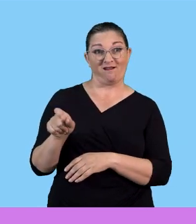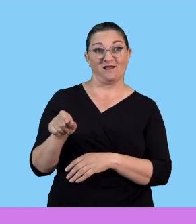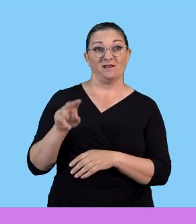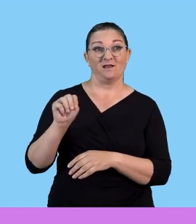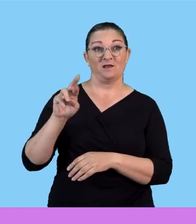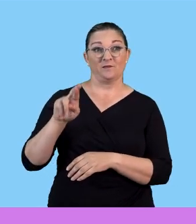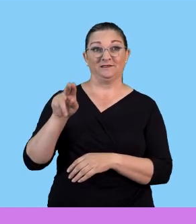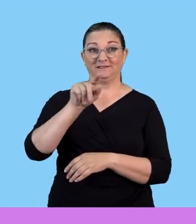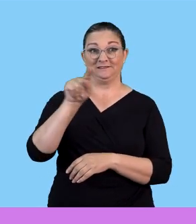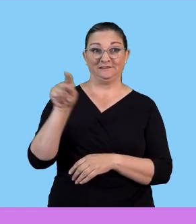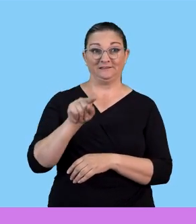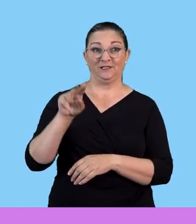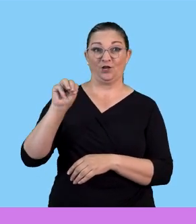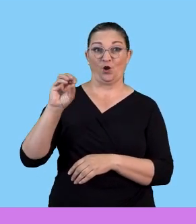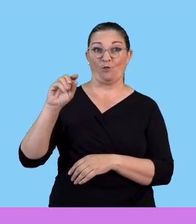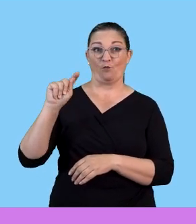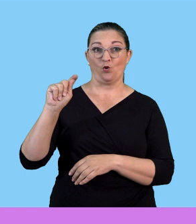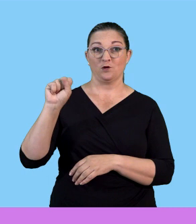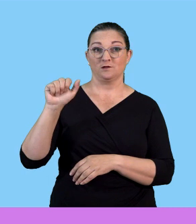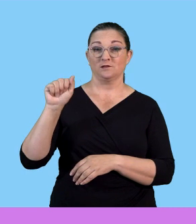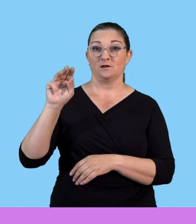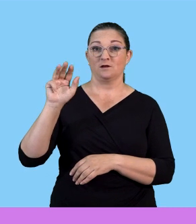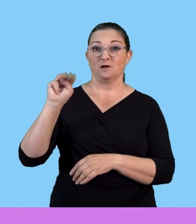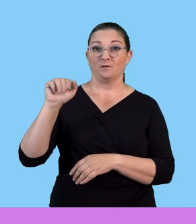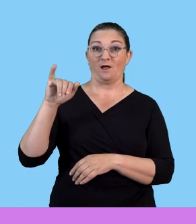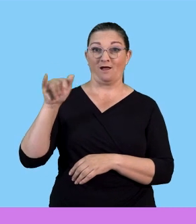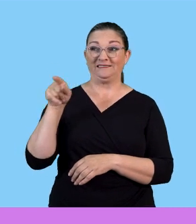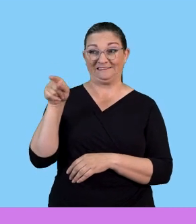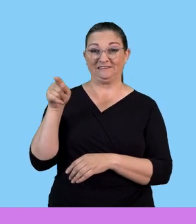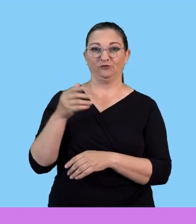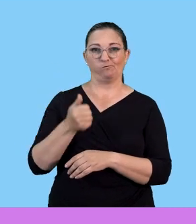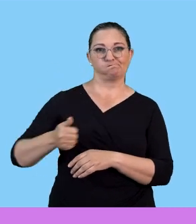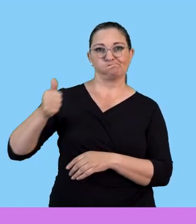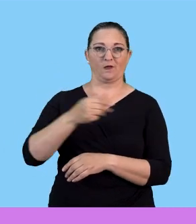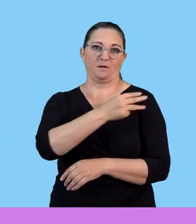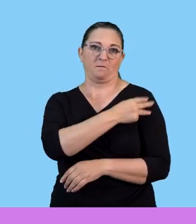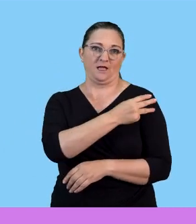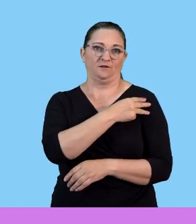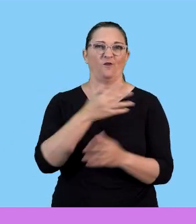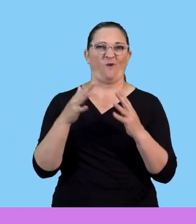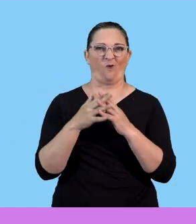Motamai, and he lives in Nigel, and he's a warehouse manager.